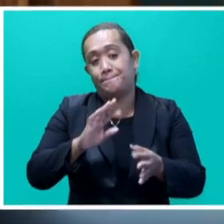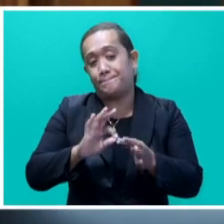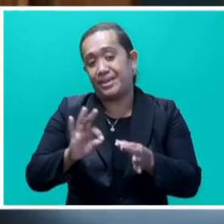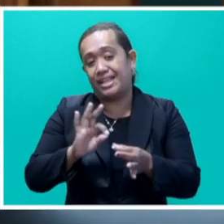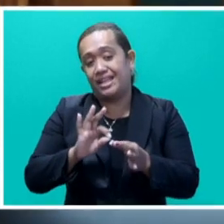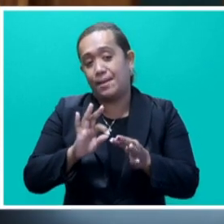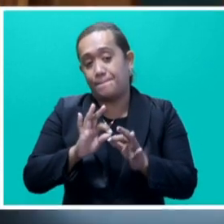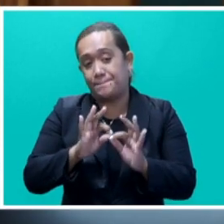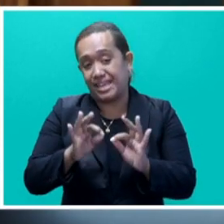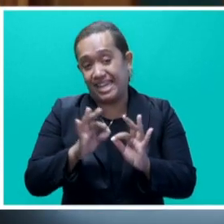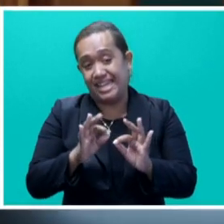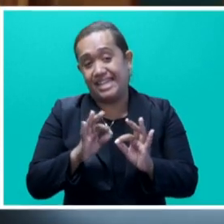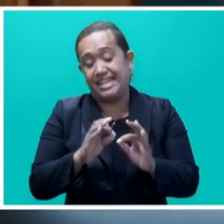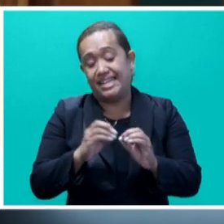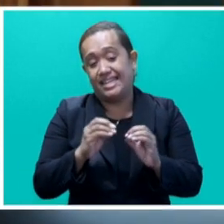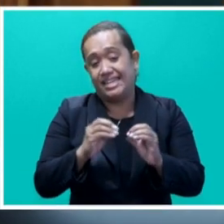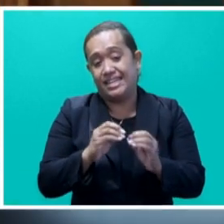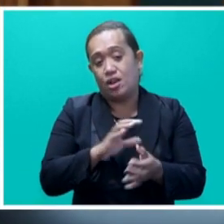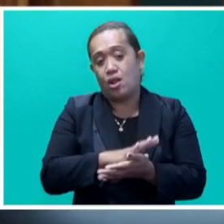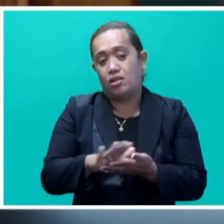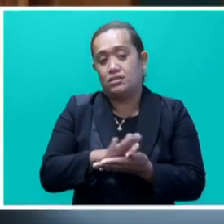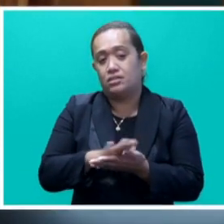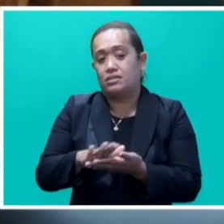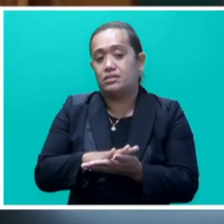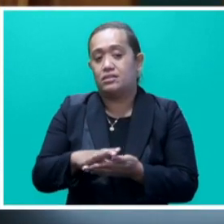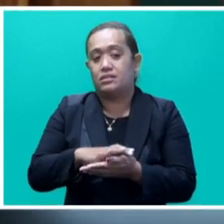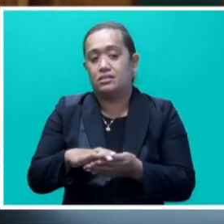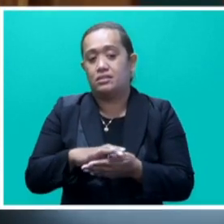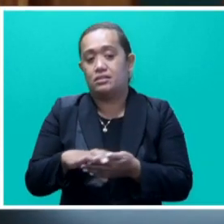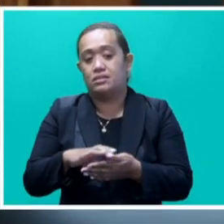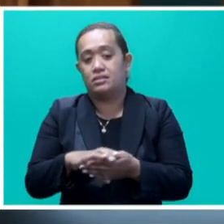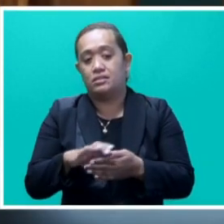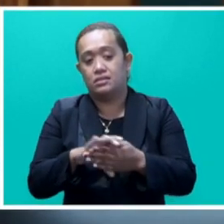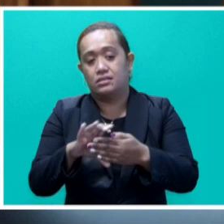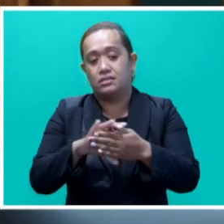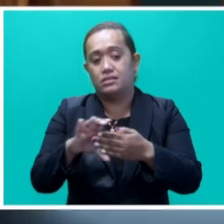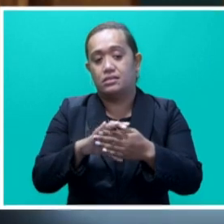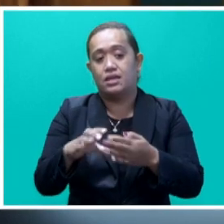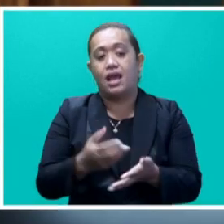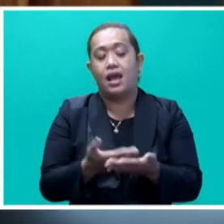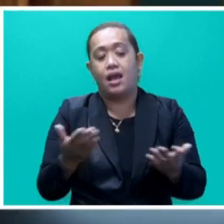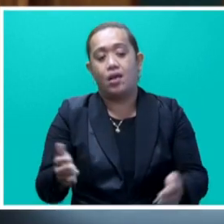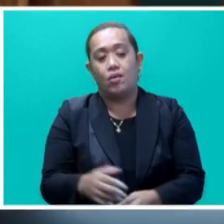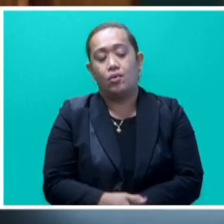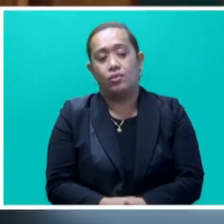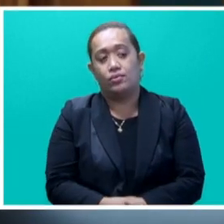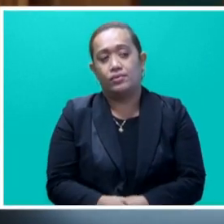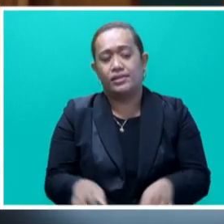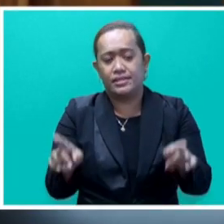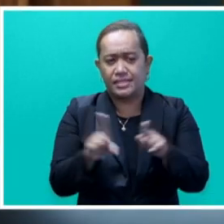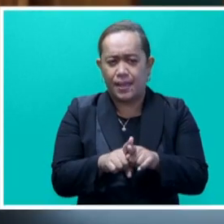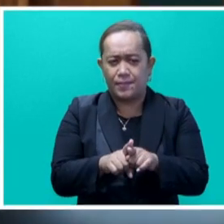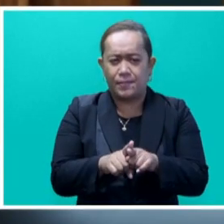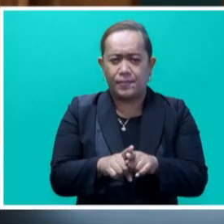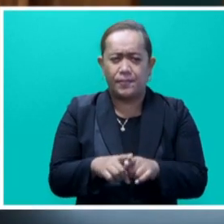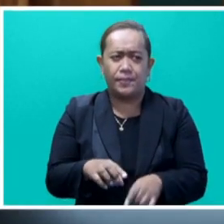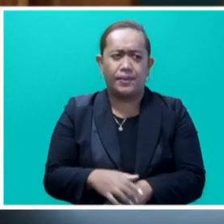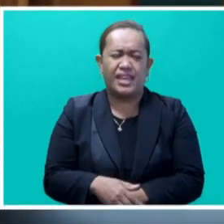shares that Fijian government owns. Therefore, Honorable Speaker, what Honorable Mbulunauda is proposing for